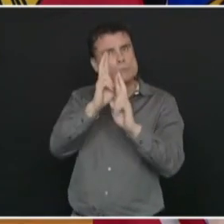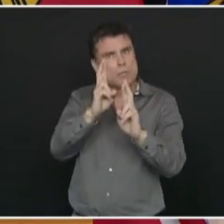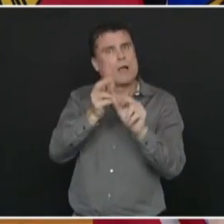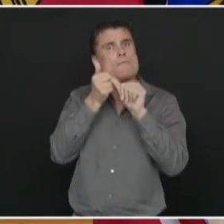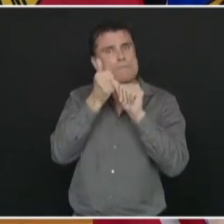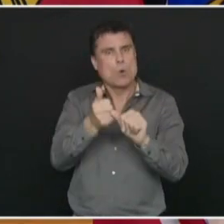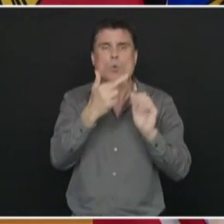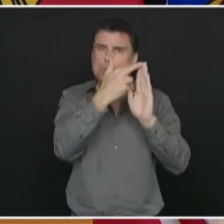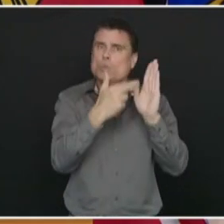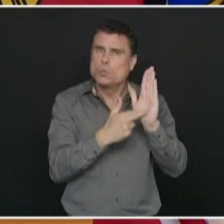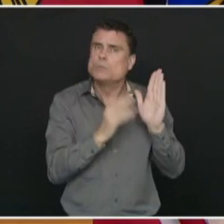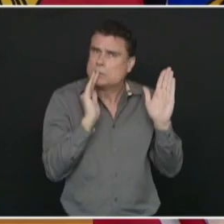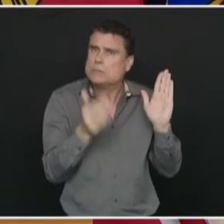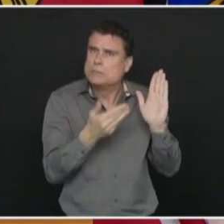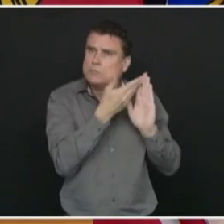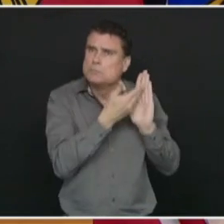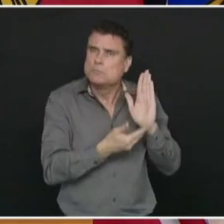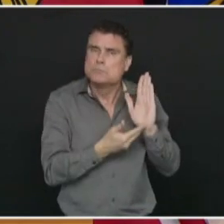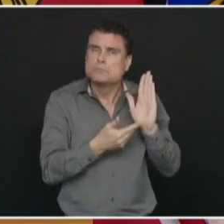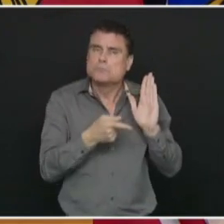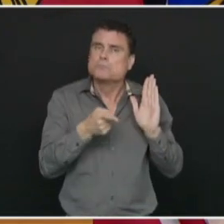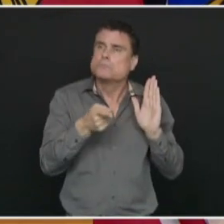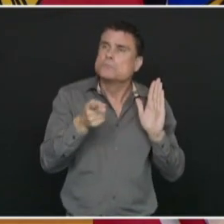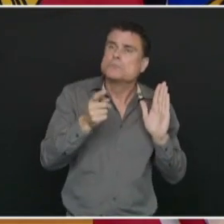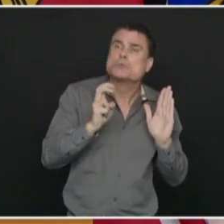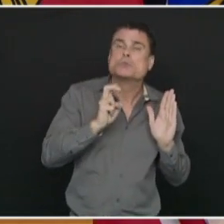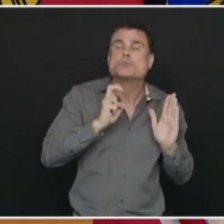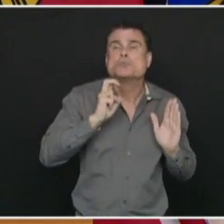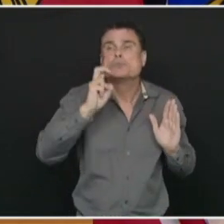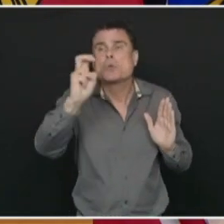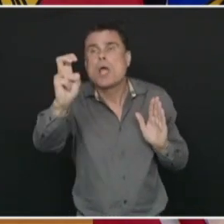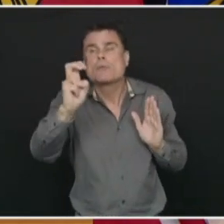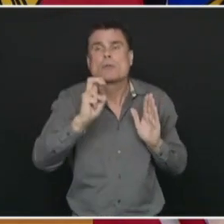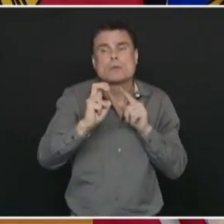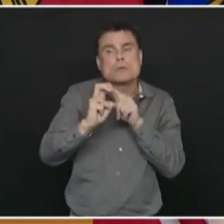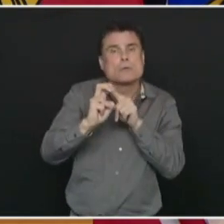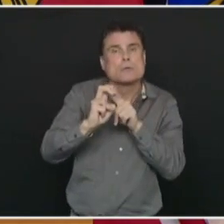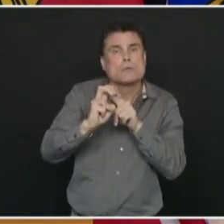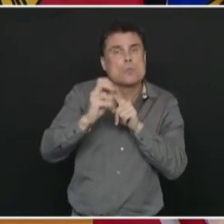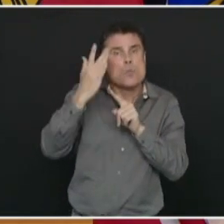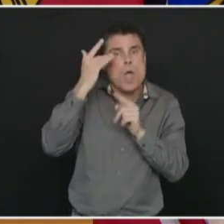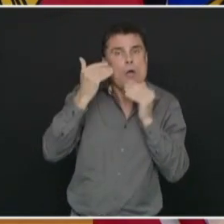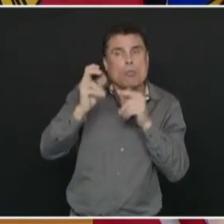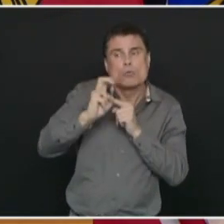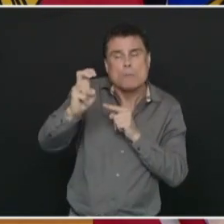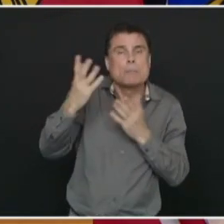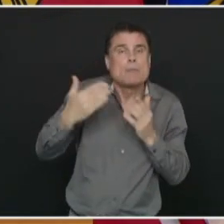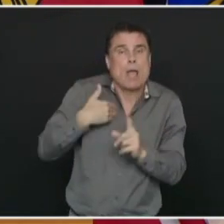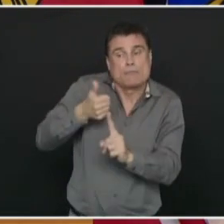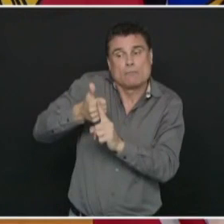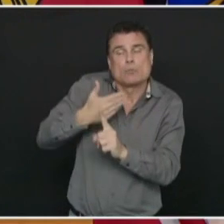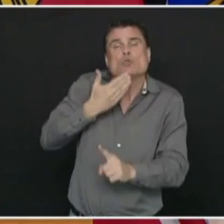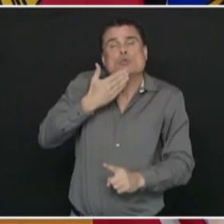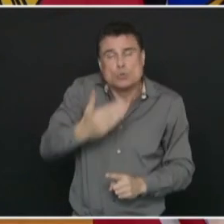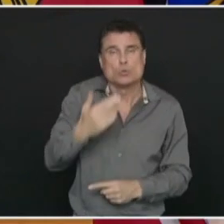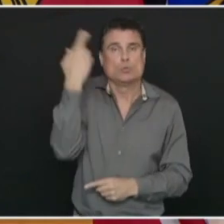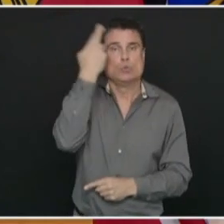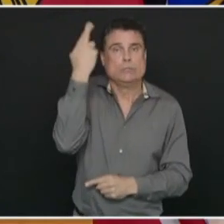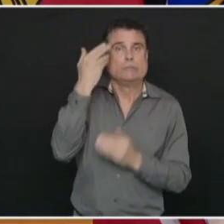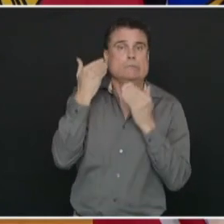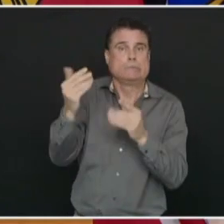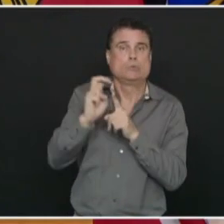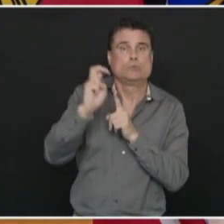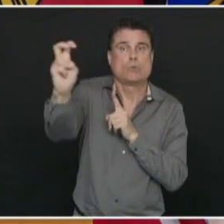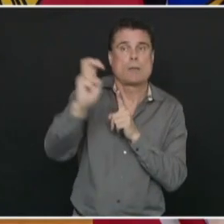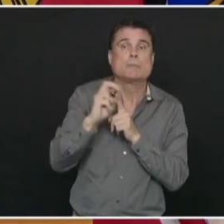Keith, are you there? Hello? Go ahead. Yeah. Hi, Dr. Henry. A couple of weeks ago, you talked about the change in the use